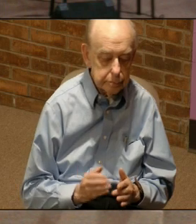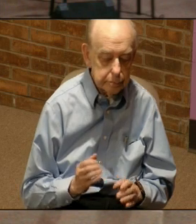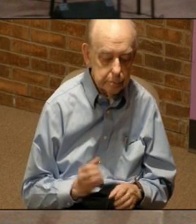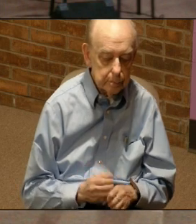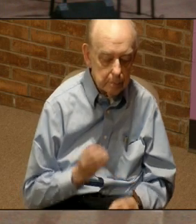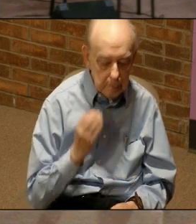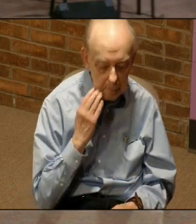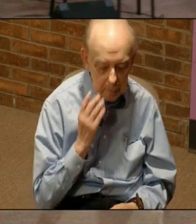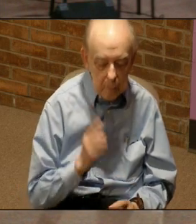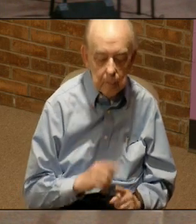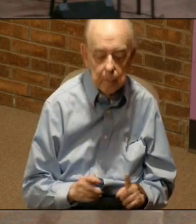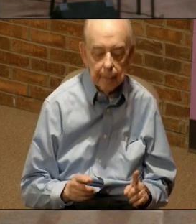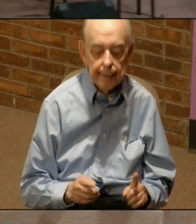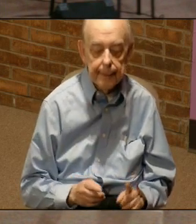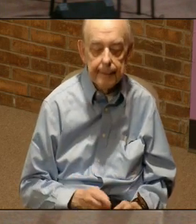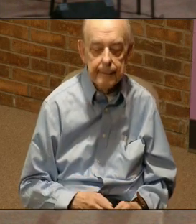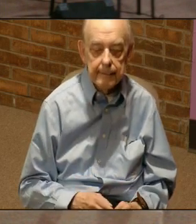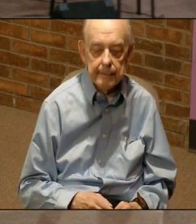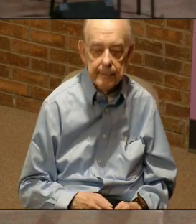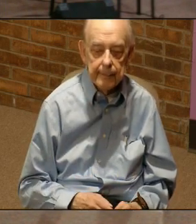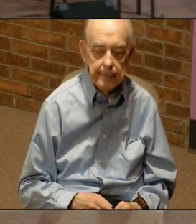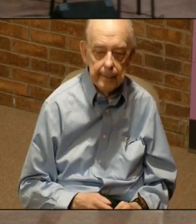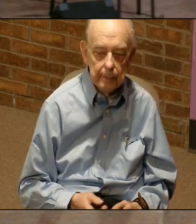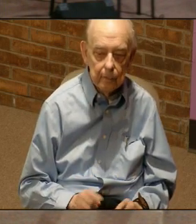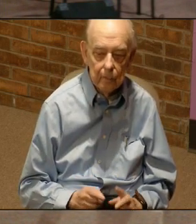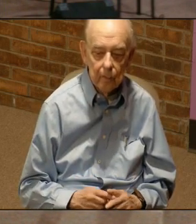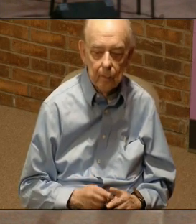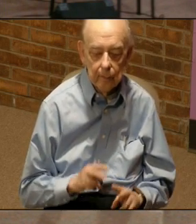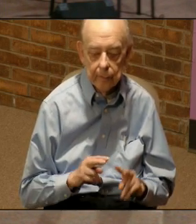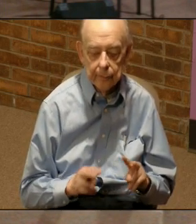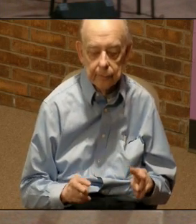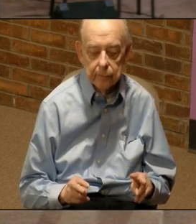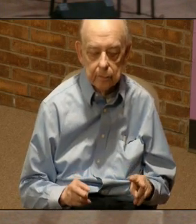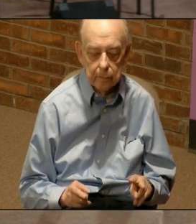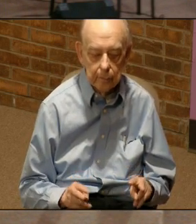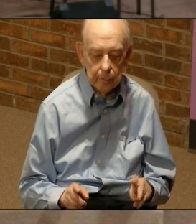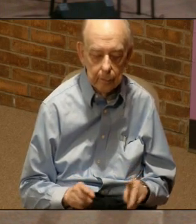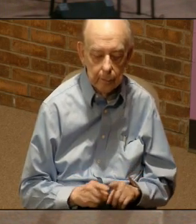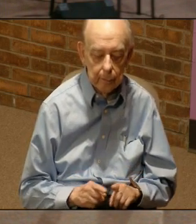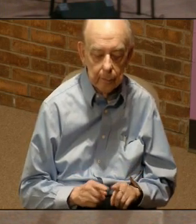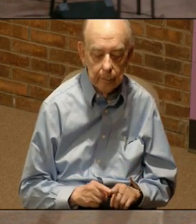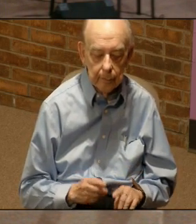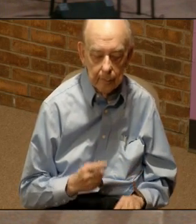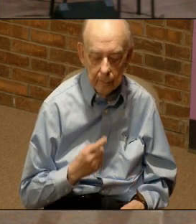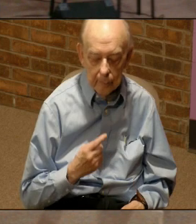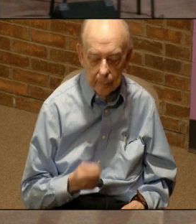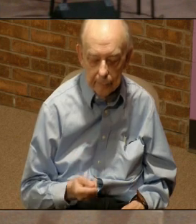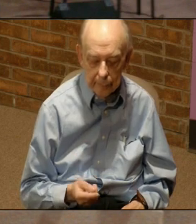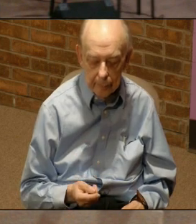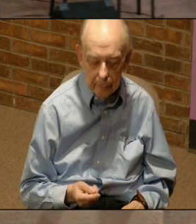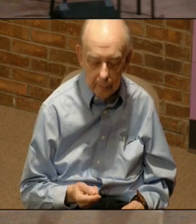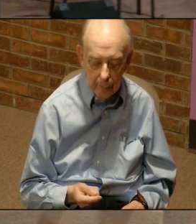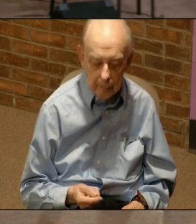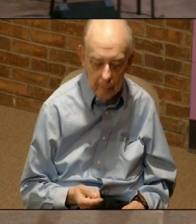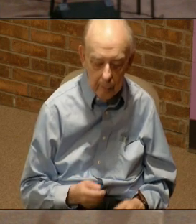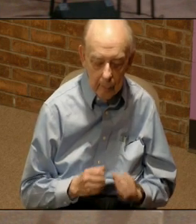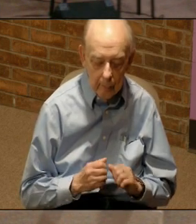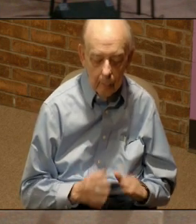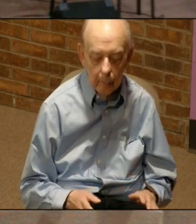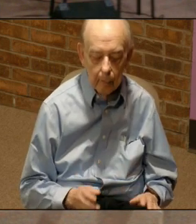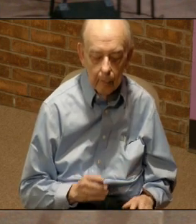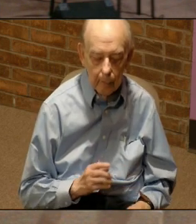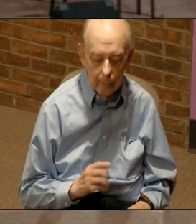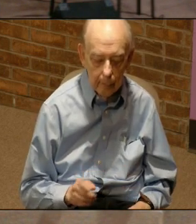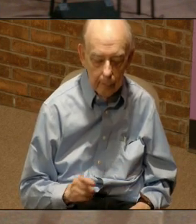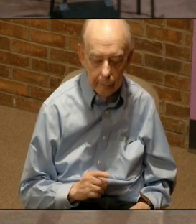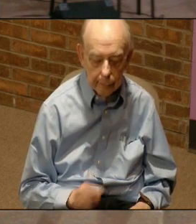difference. So, when you begin to look, he also says that blessed